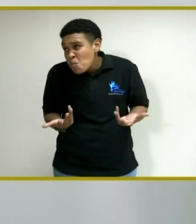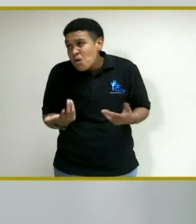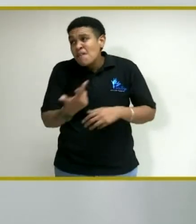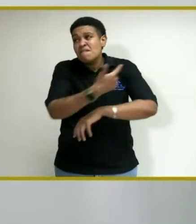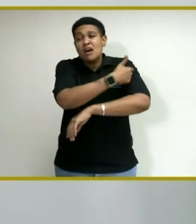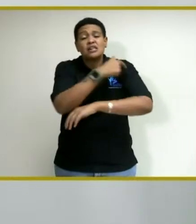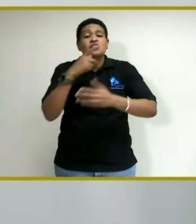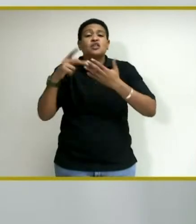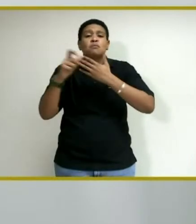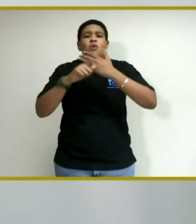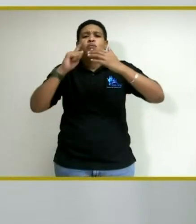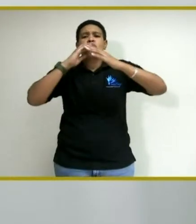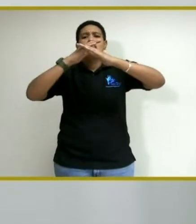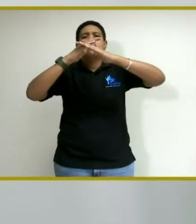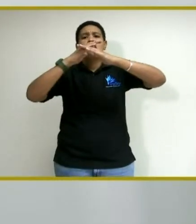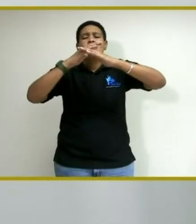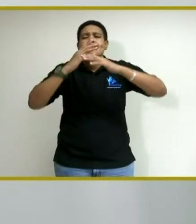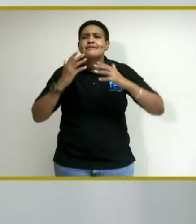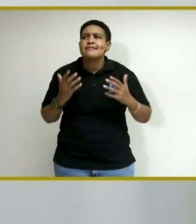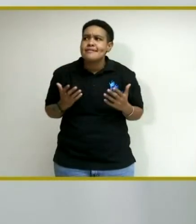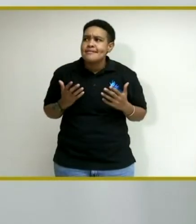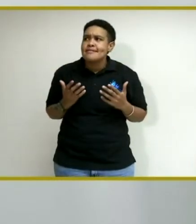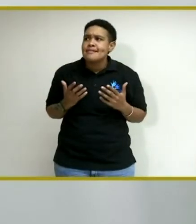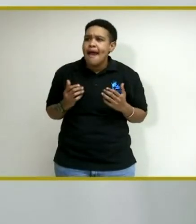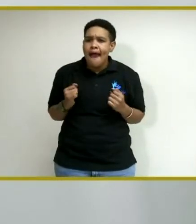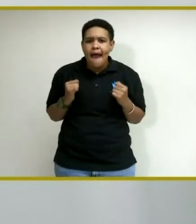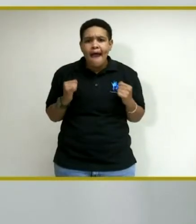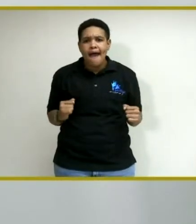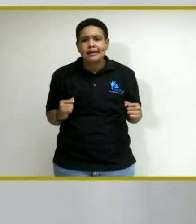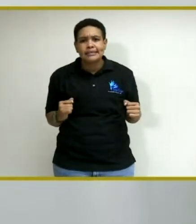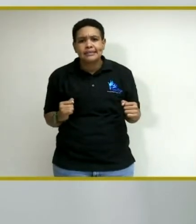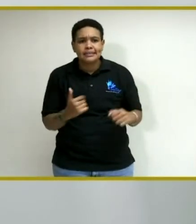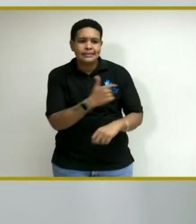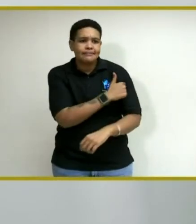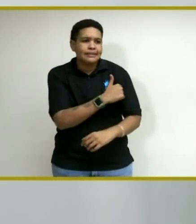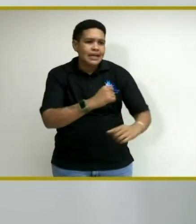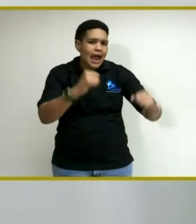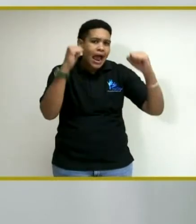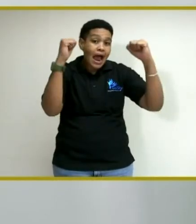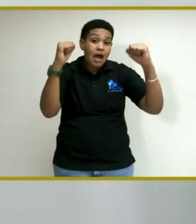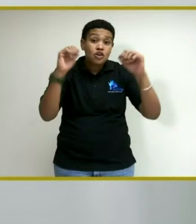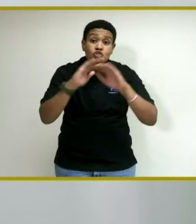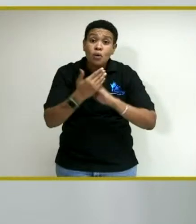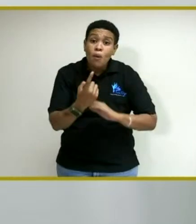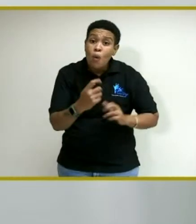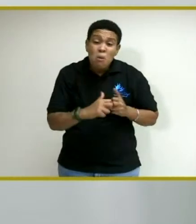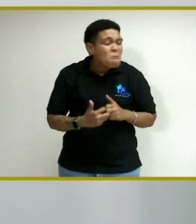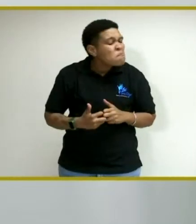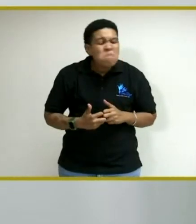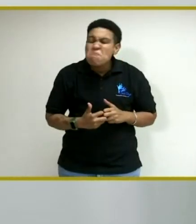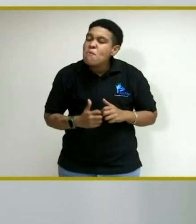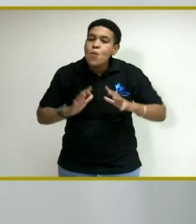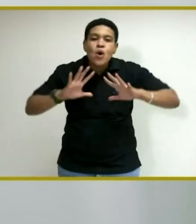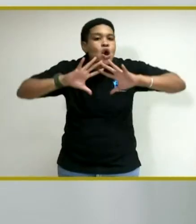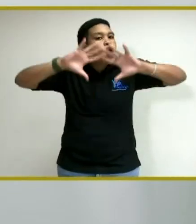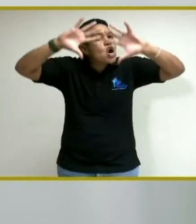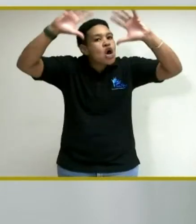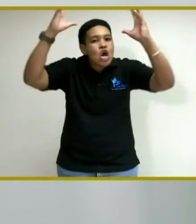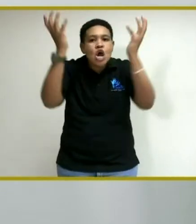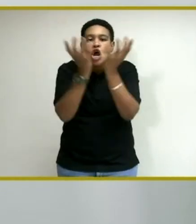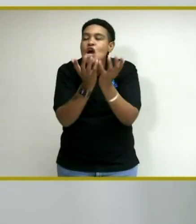program is hampered by availability of vaccines. Again, not unique to us, but we